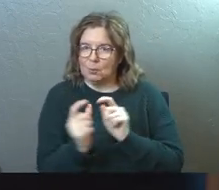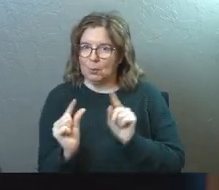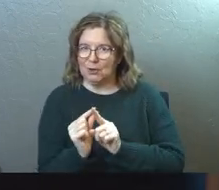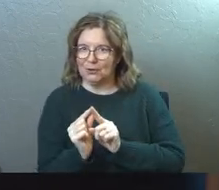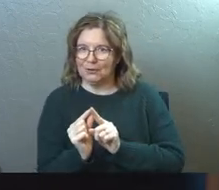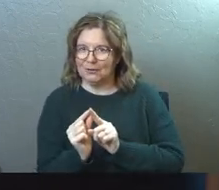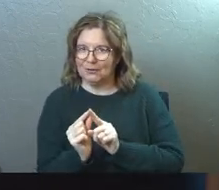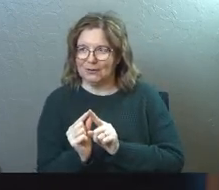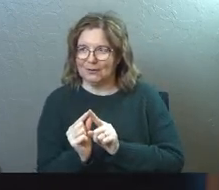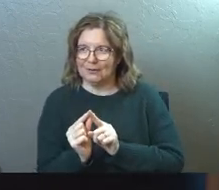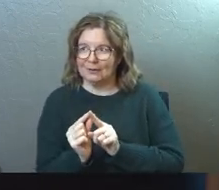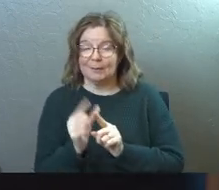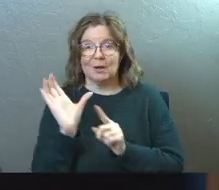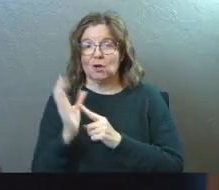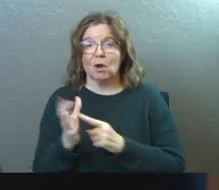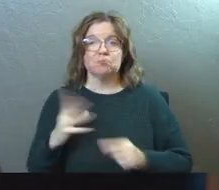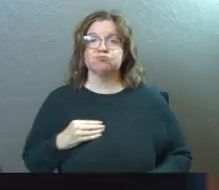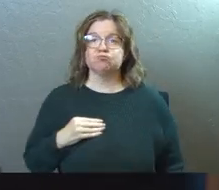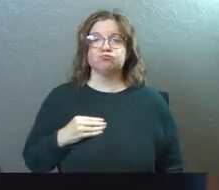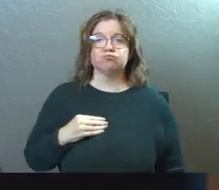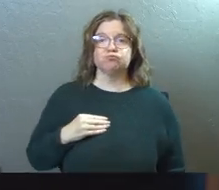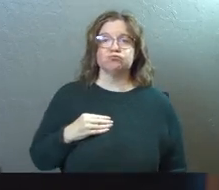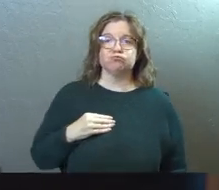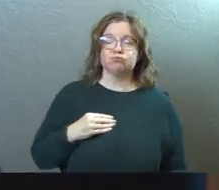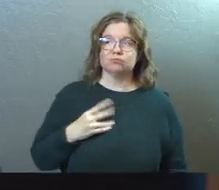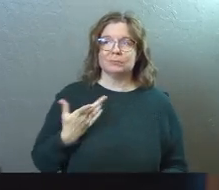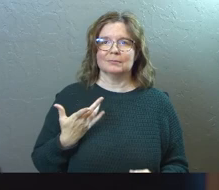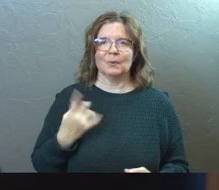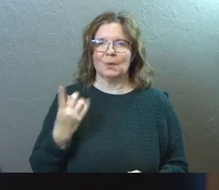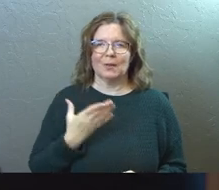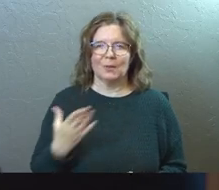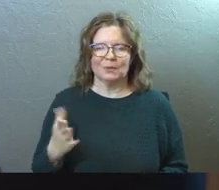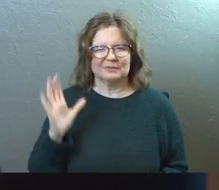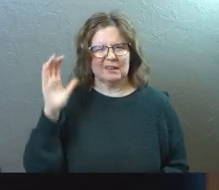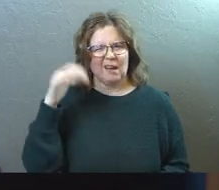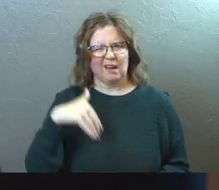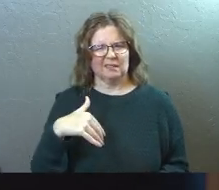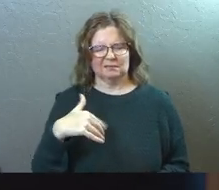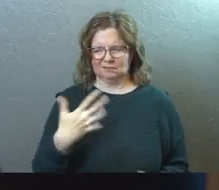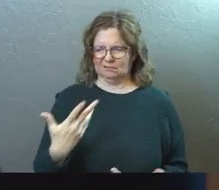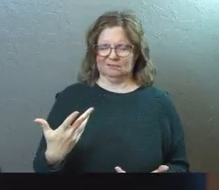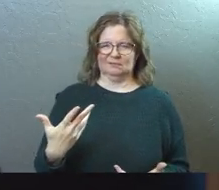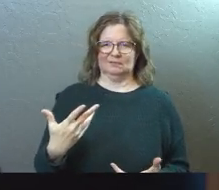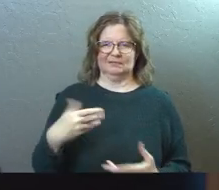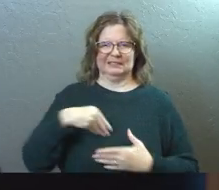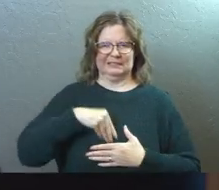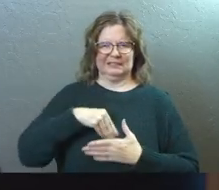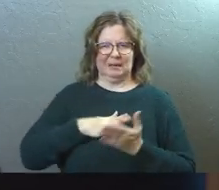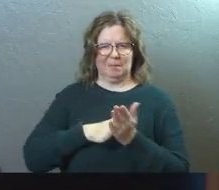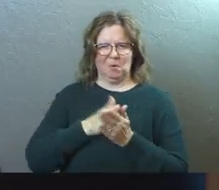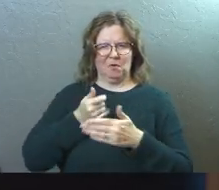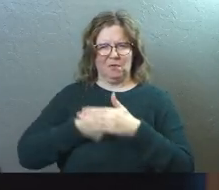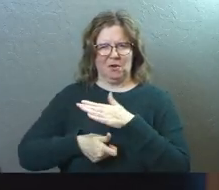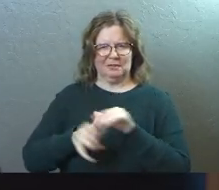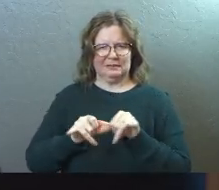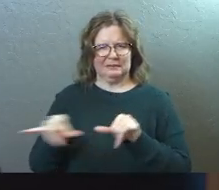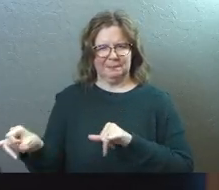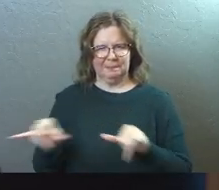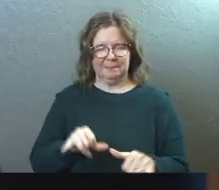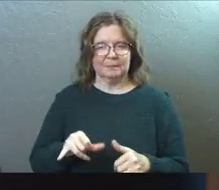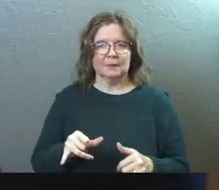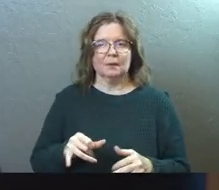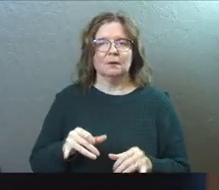words, and our culture is fine with it. And it's just one of those odd things. And I'm not saying you shouldn't watch which words you